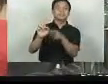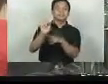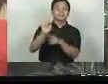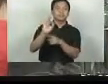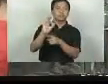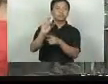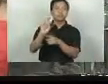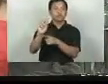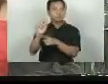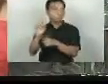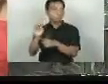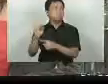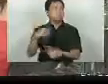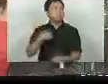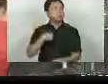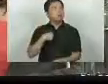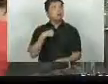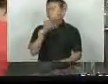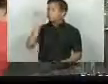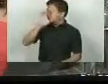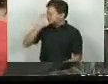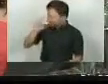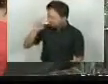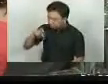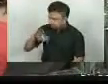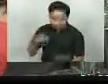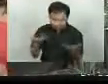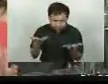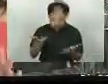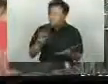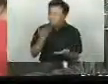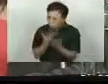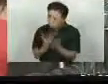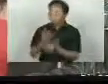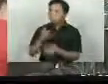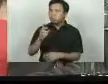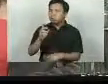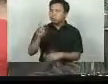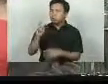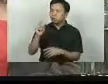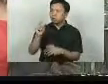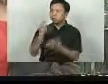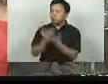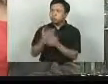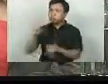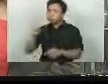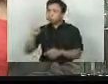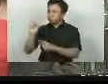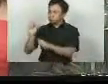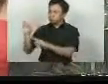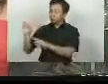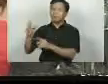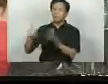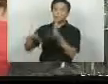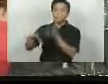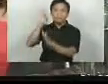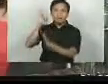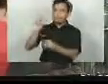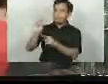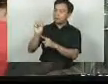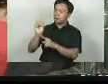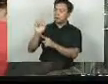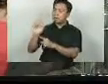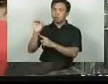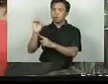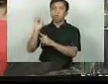on my own, I looked for this kind of tools, and I found this MYOB accounting system wherein it is very